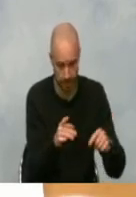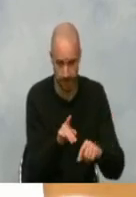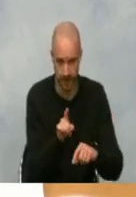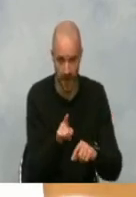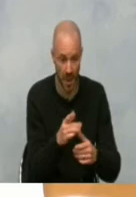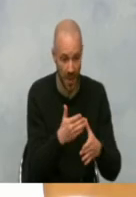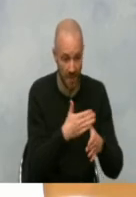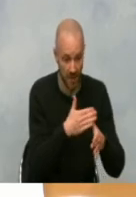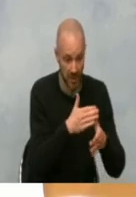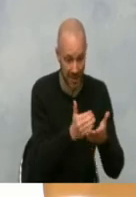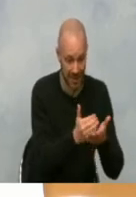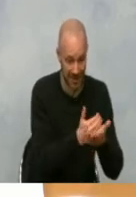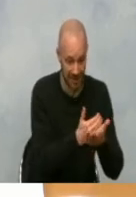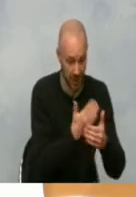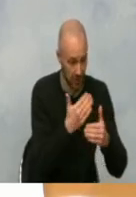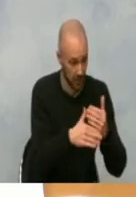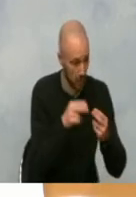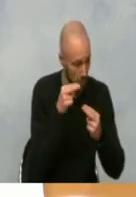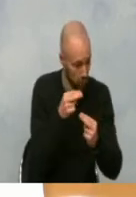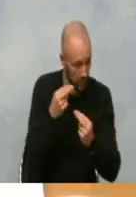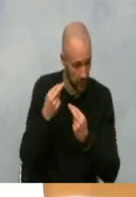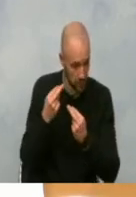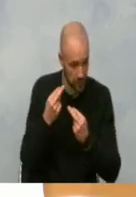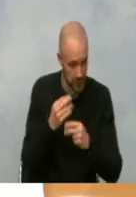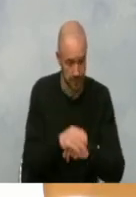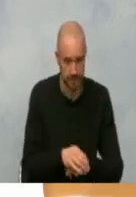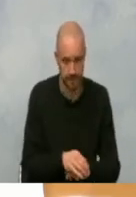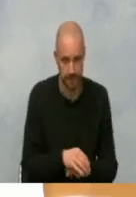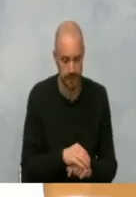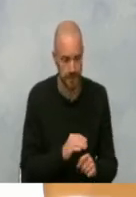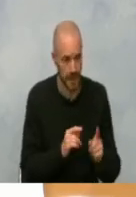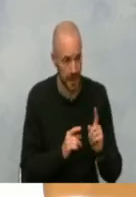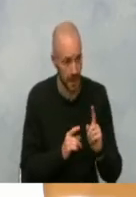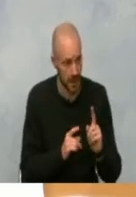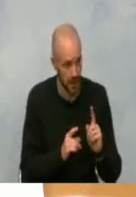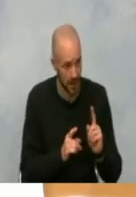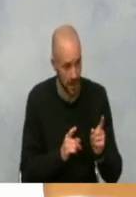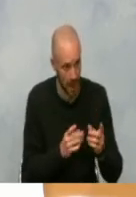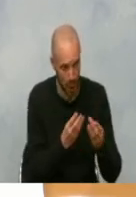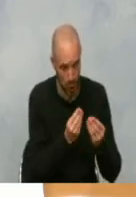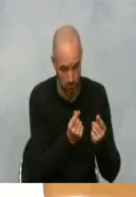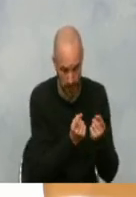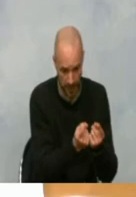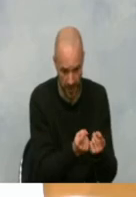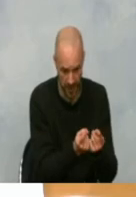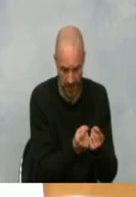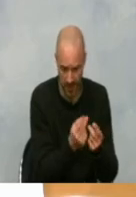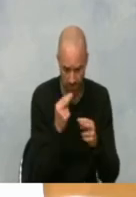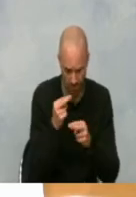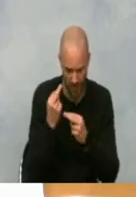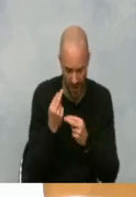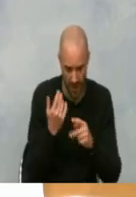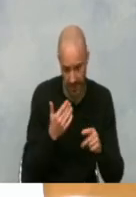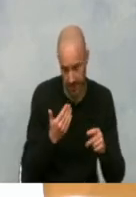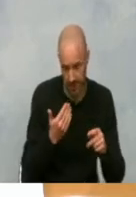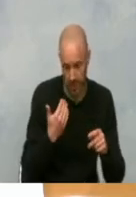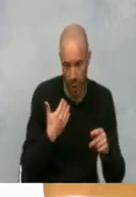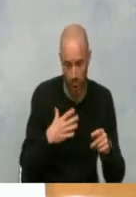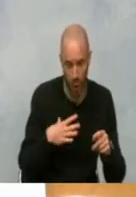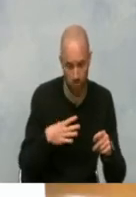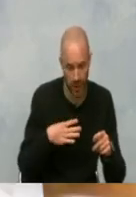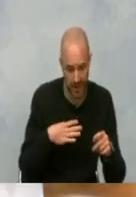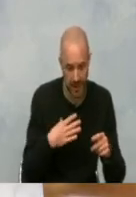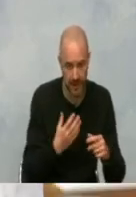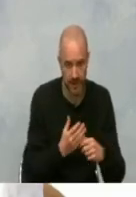from reviews, right? And these are some of the things that I referred to earlier in the meeting that we need to put in front of